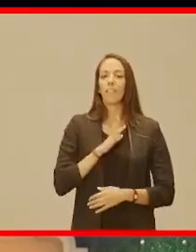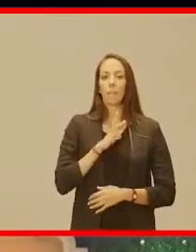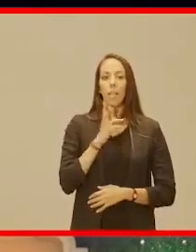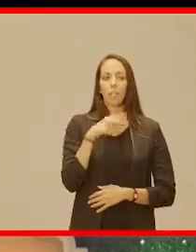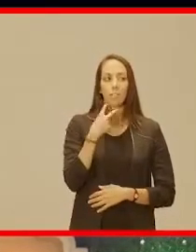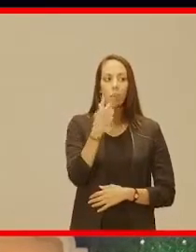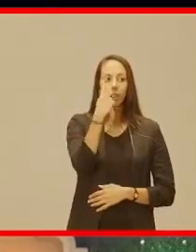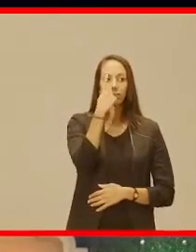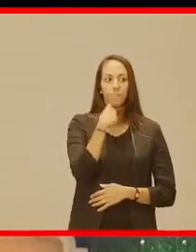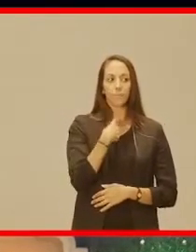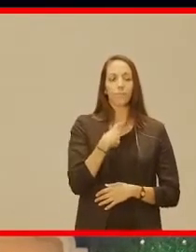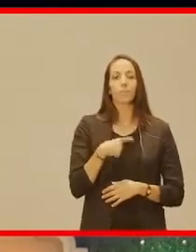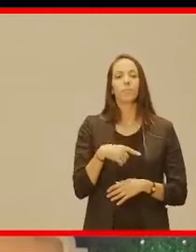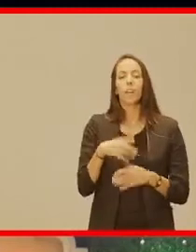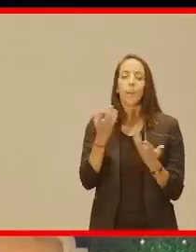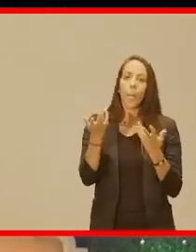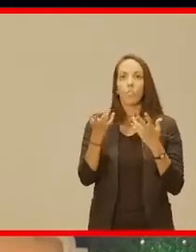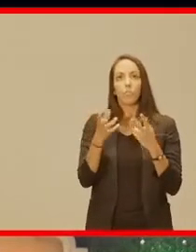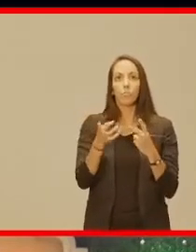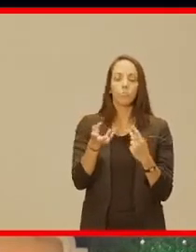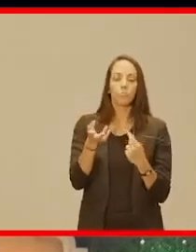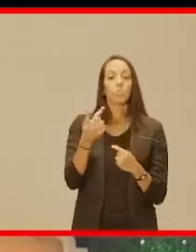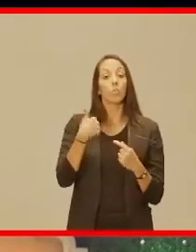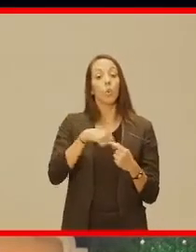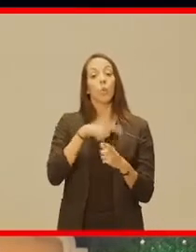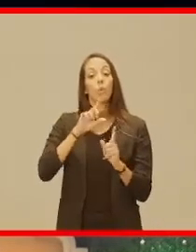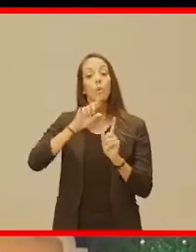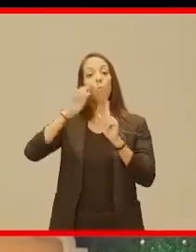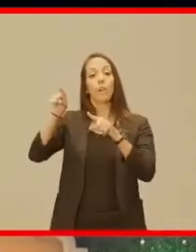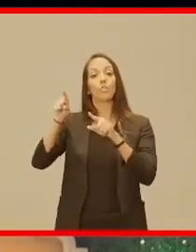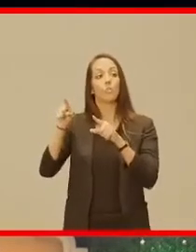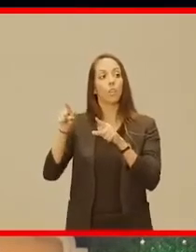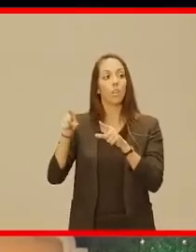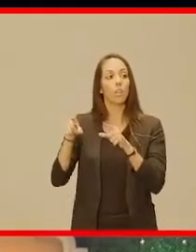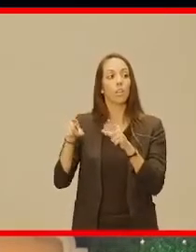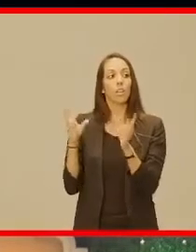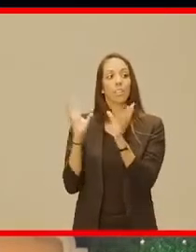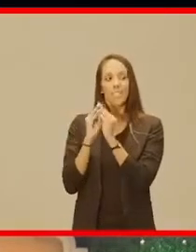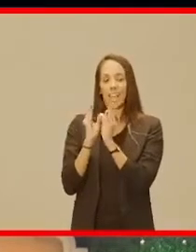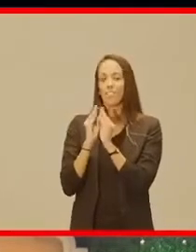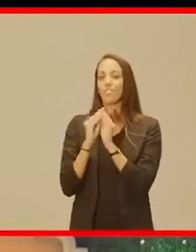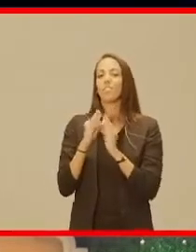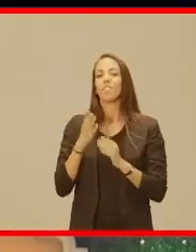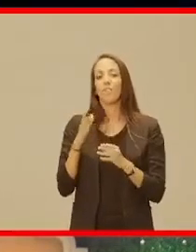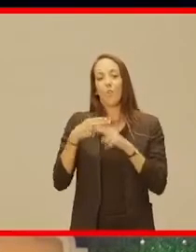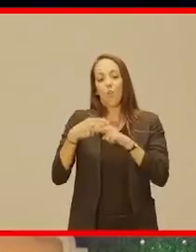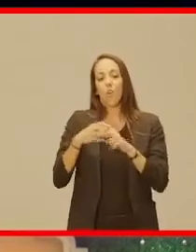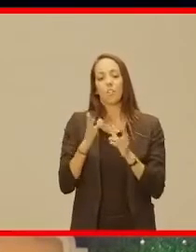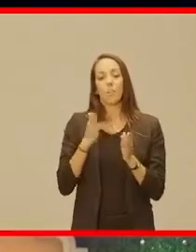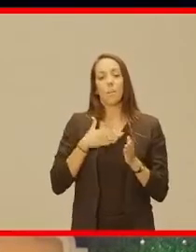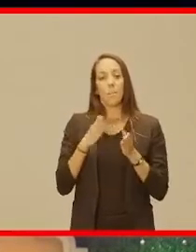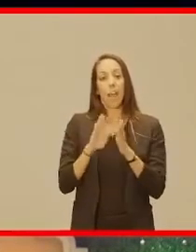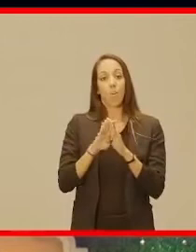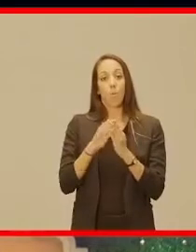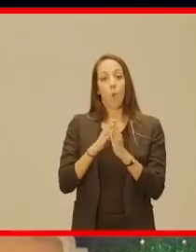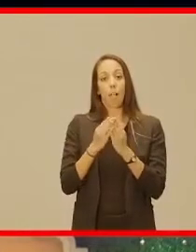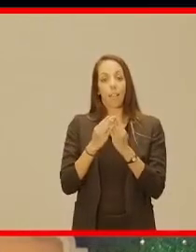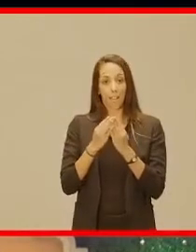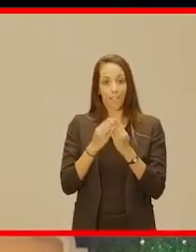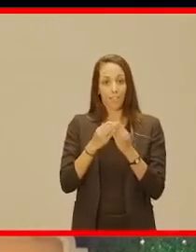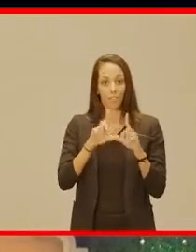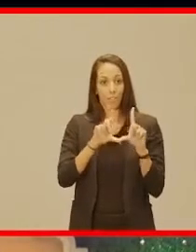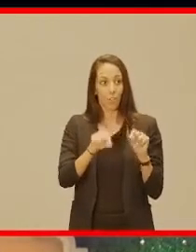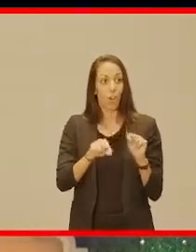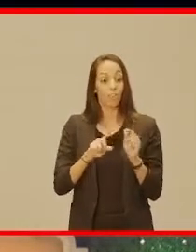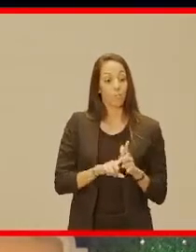Twofold question or answer. We went to a session called My Wallet Card, which is actually a program that somebody started from Miami that